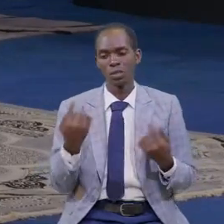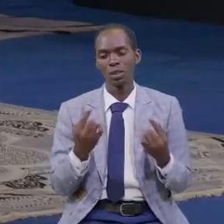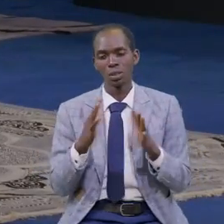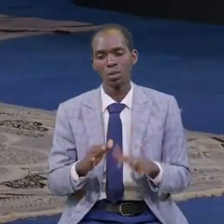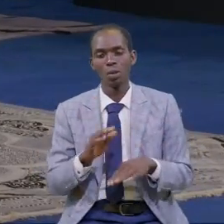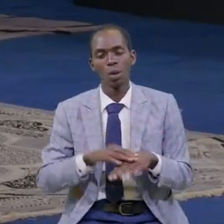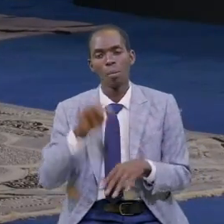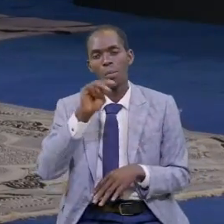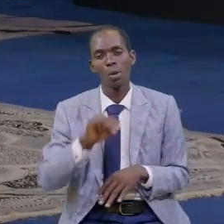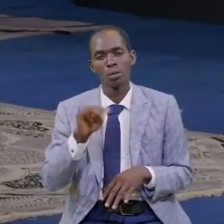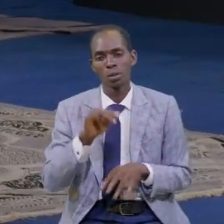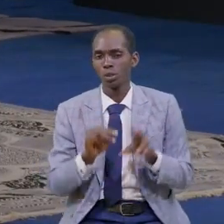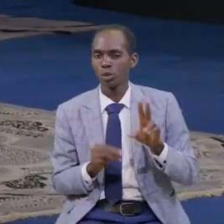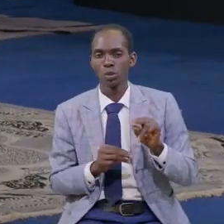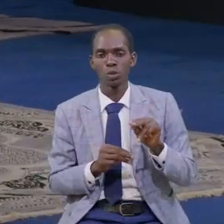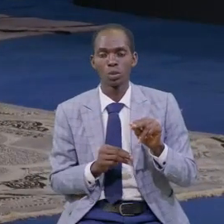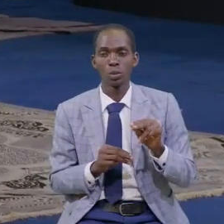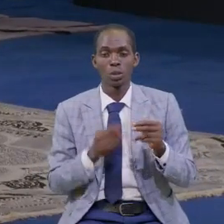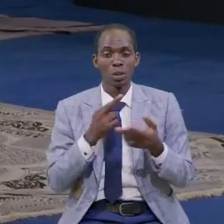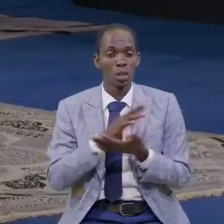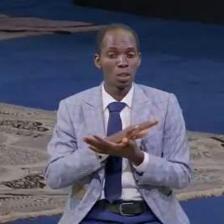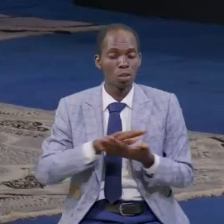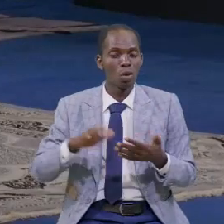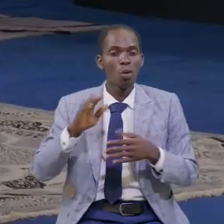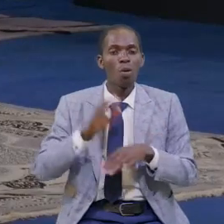righteous on a festival day,